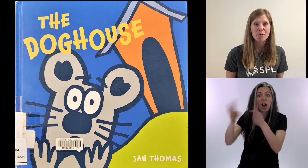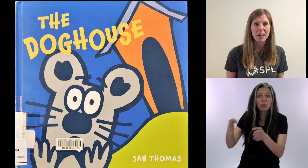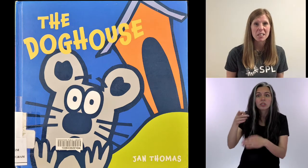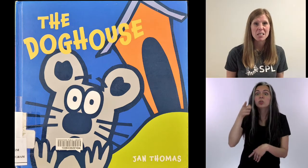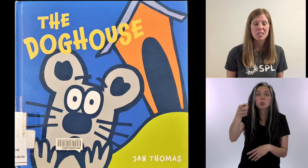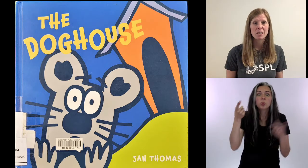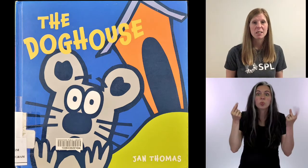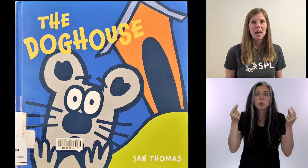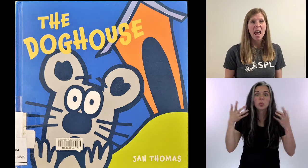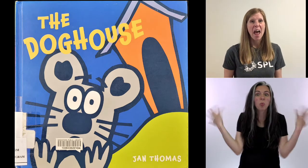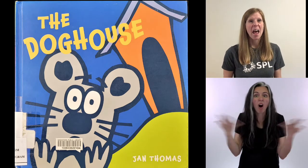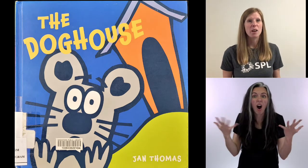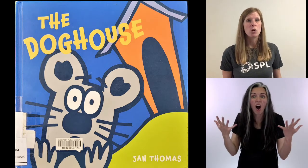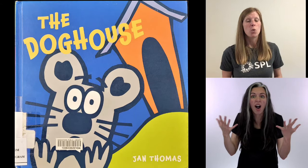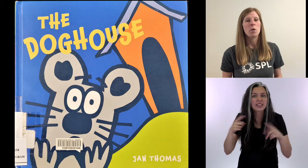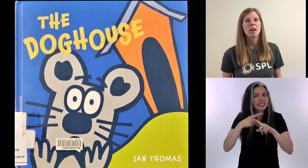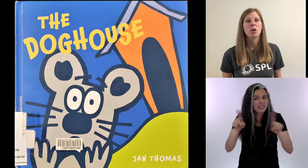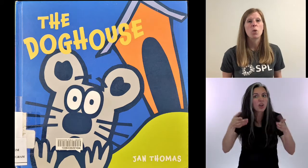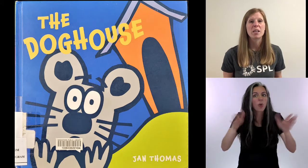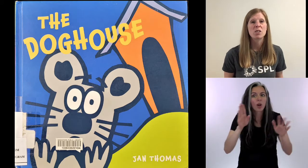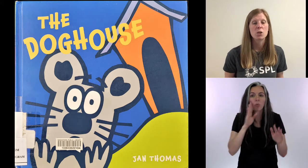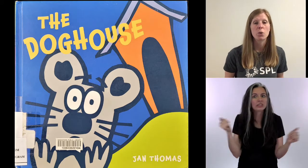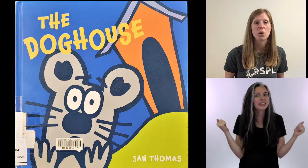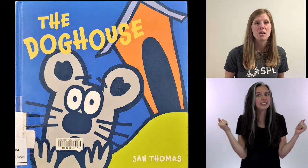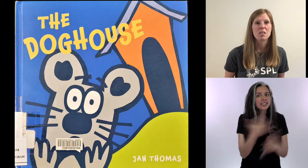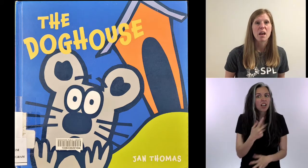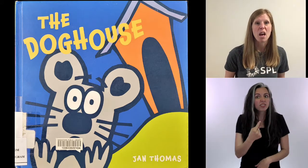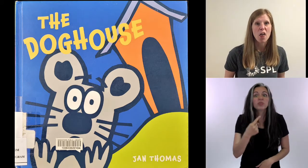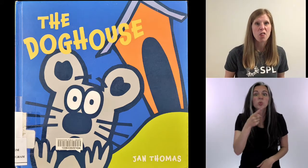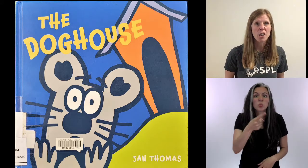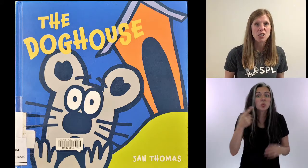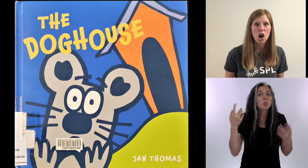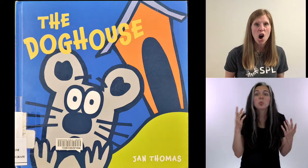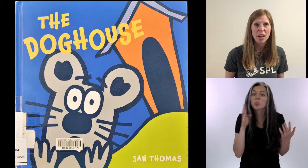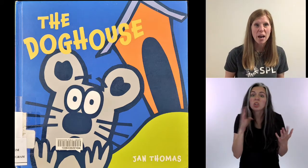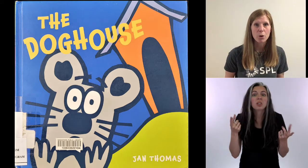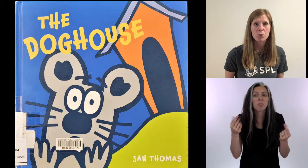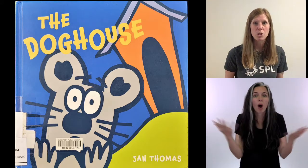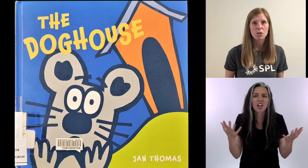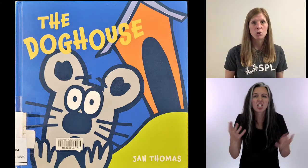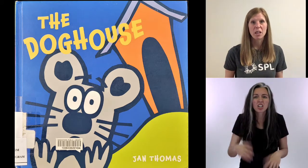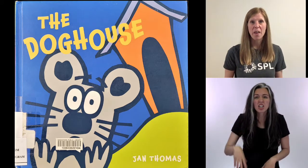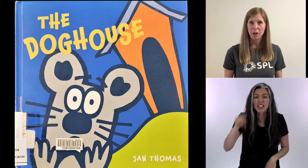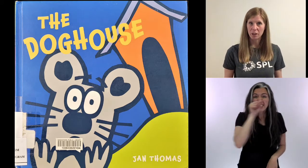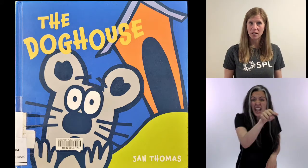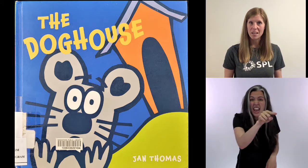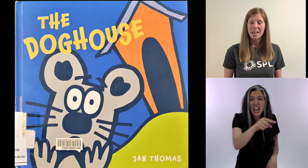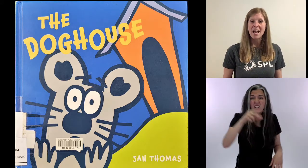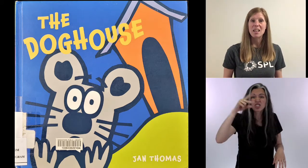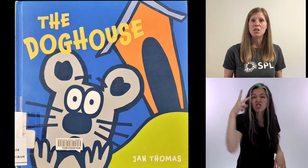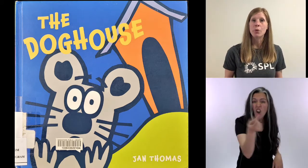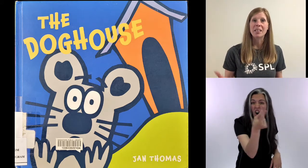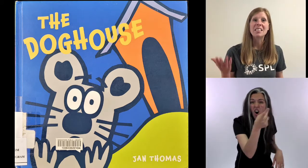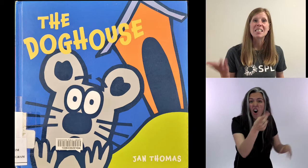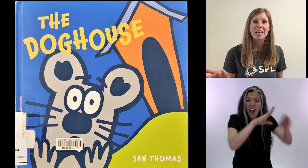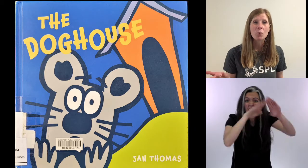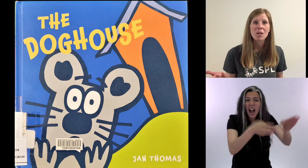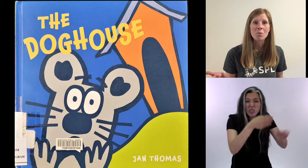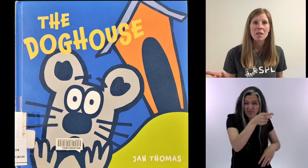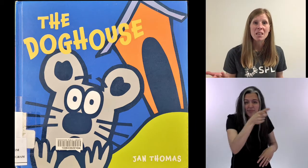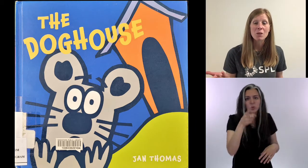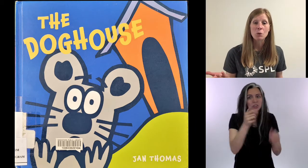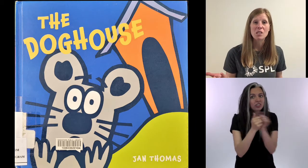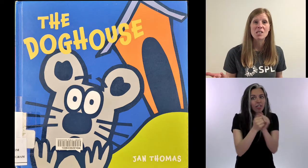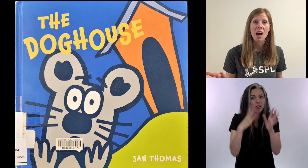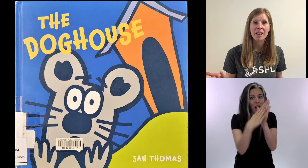scariest face and we are going to say the doghouse together. And you can say it